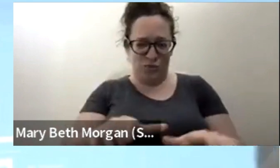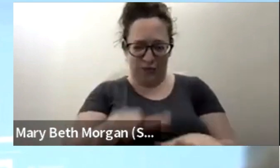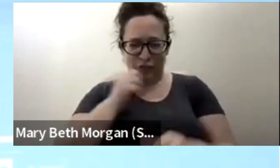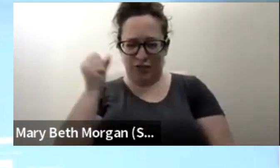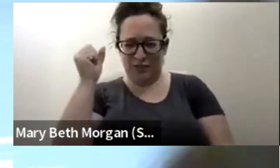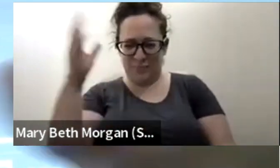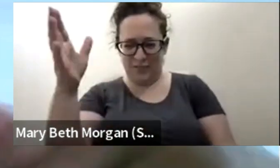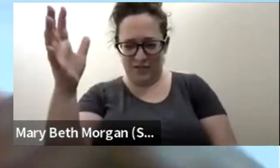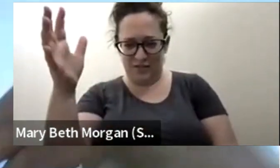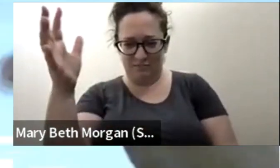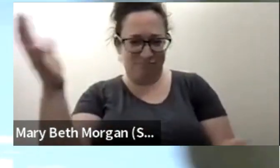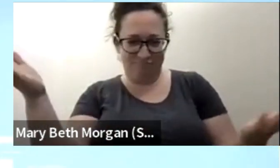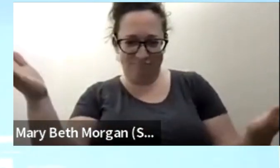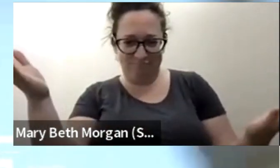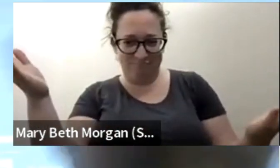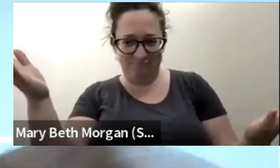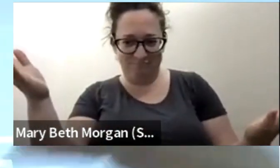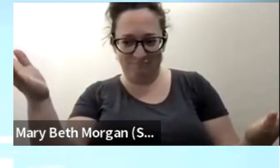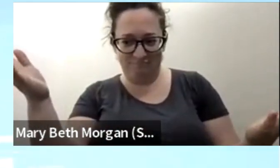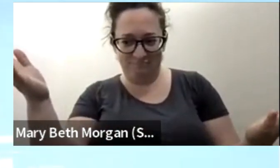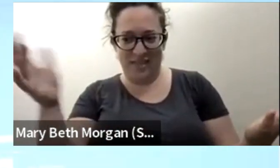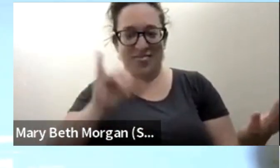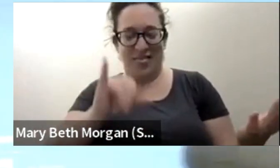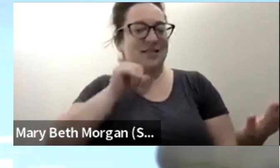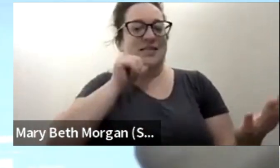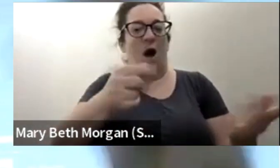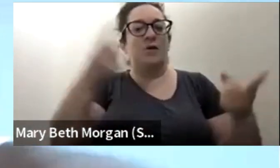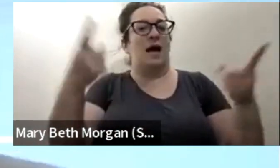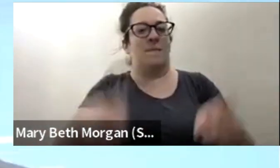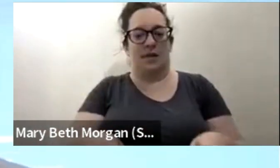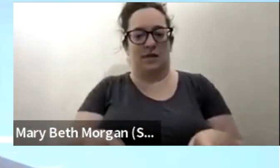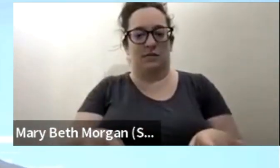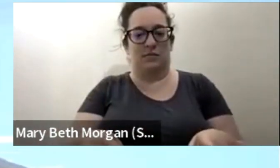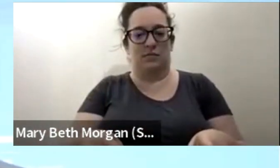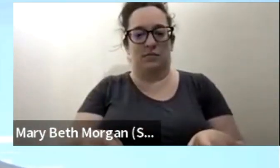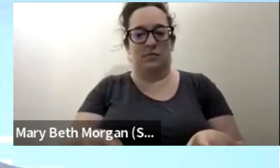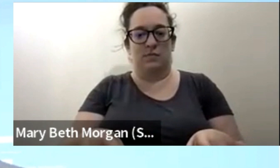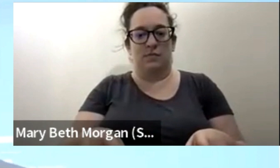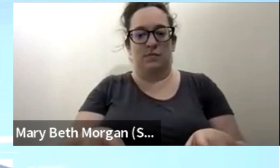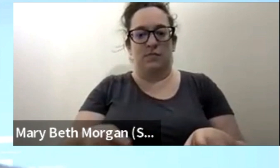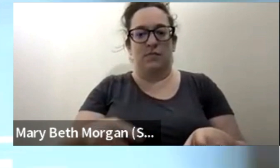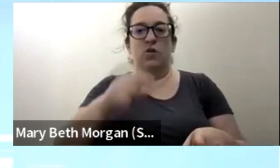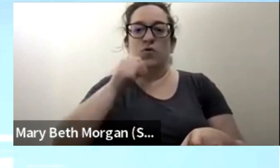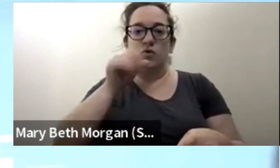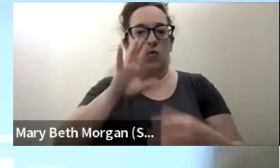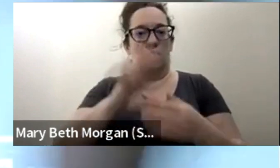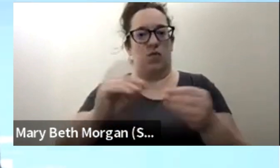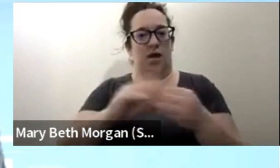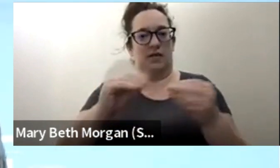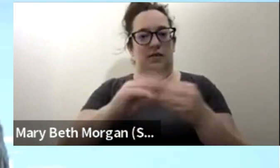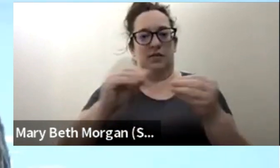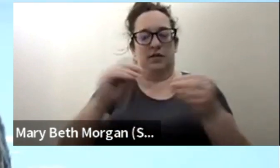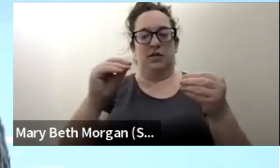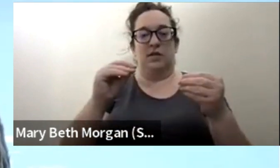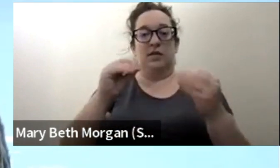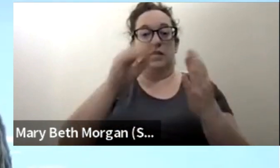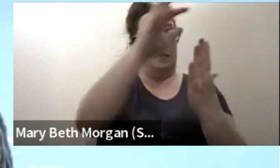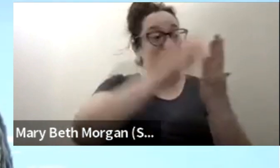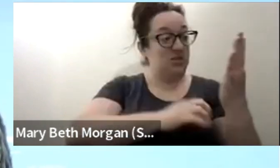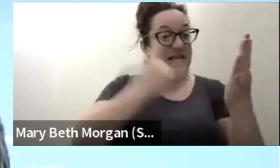we unpack this human experiment that has so many flaws but has so much potential.